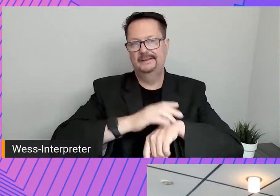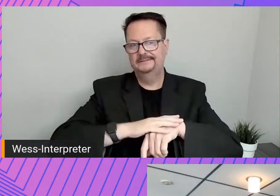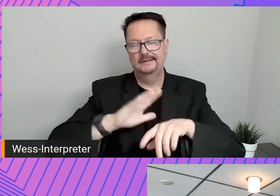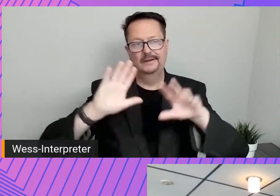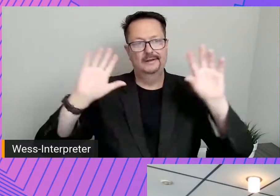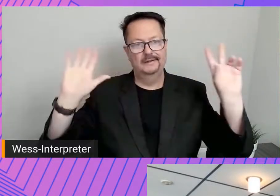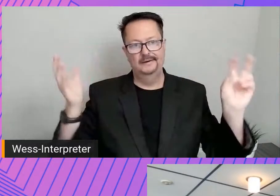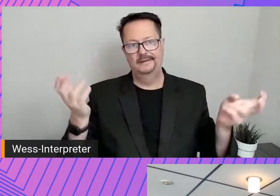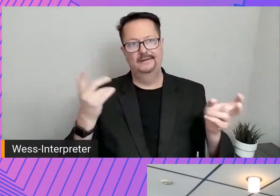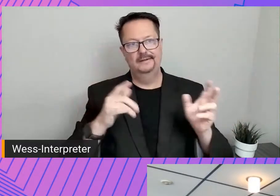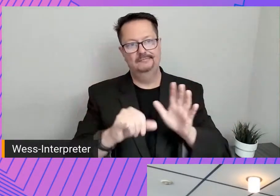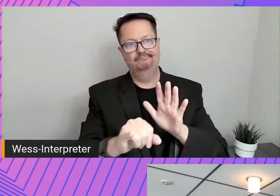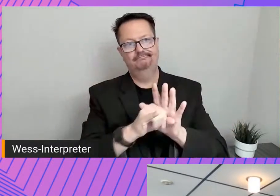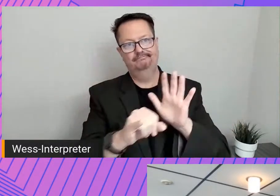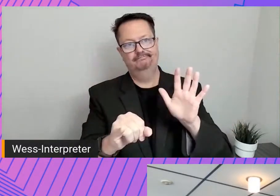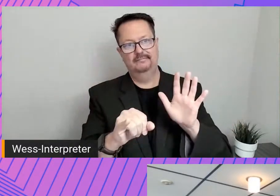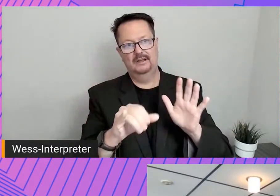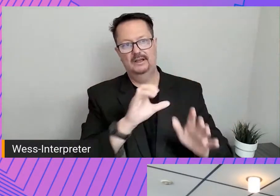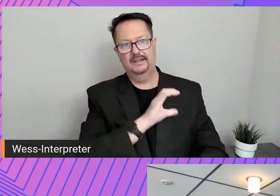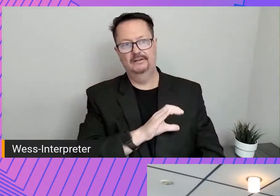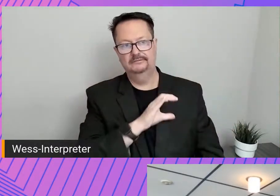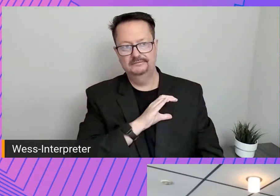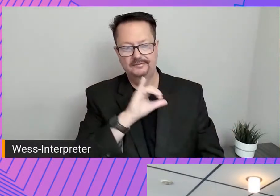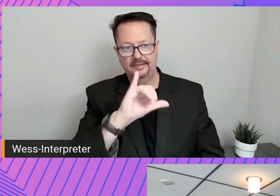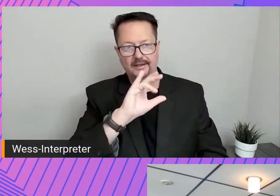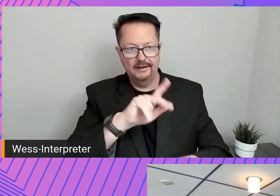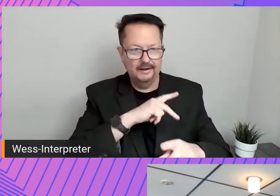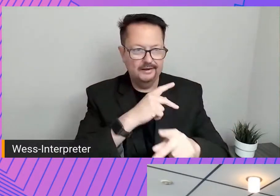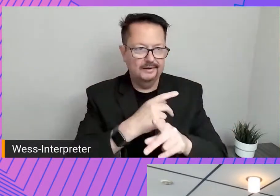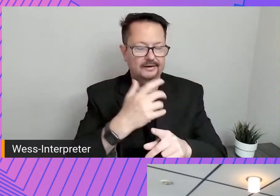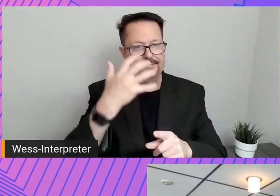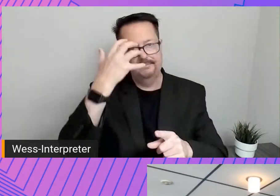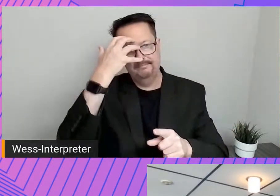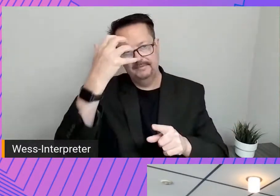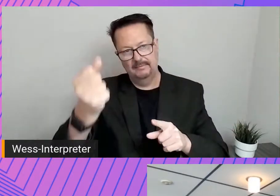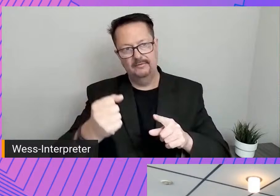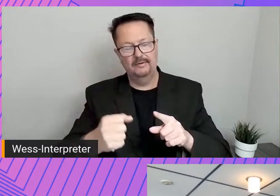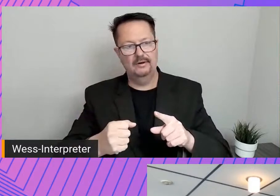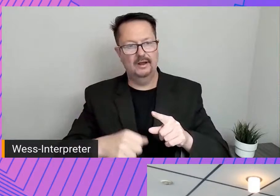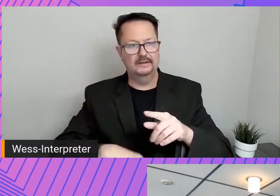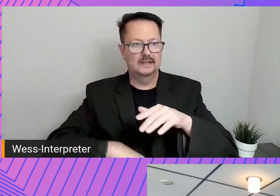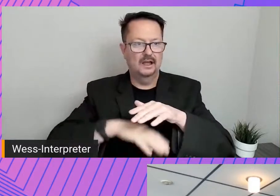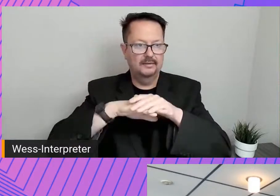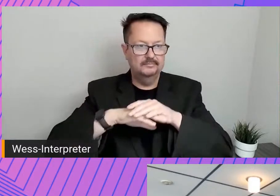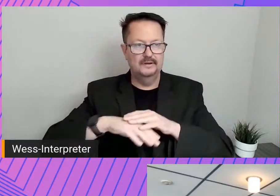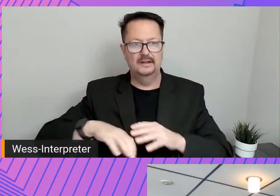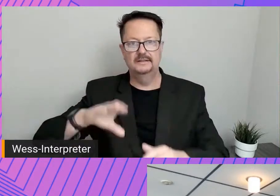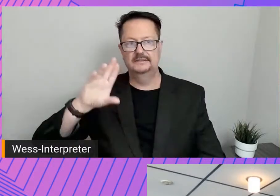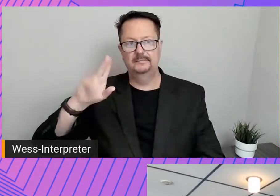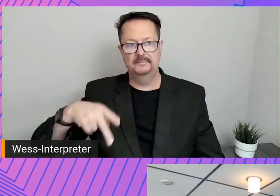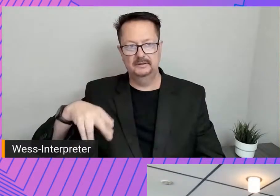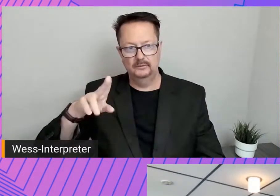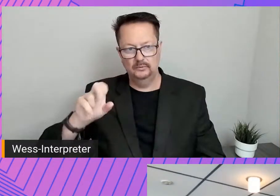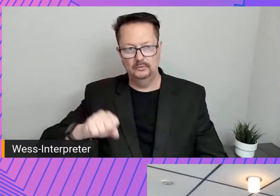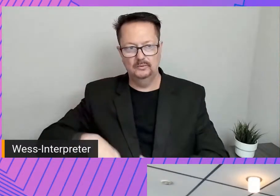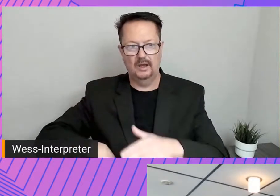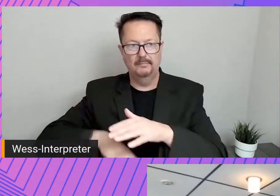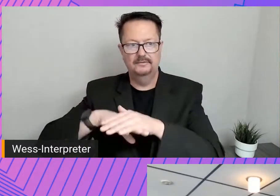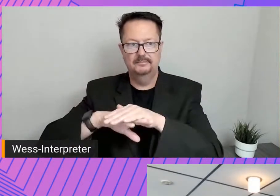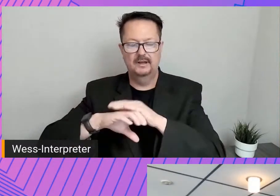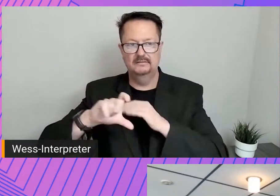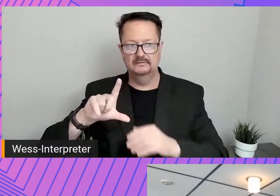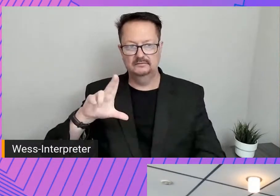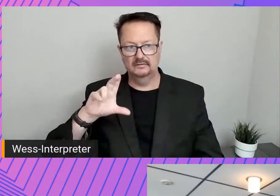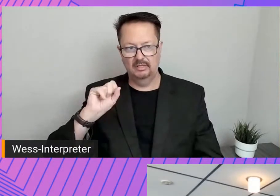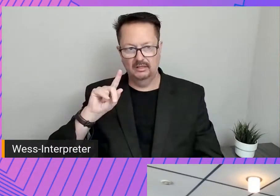characteristic of the type of application. So we have memory optimized clusters and CPU optimized clusters where the types